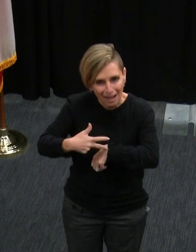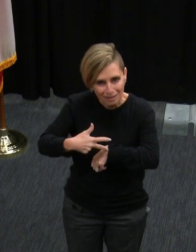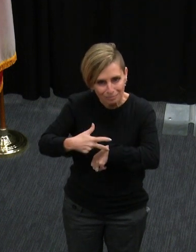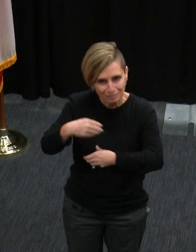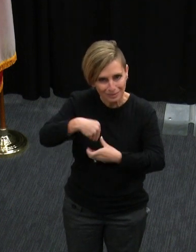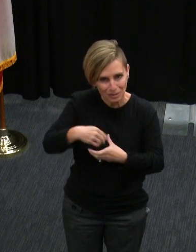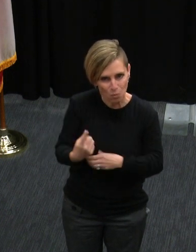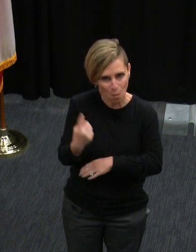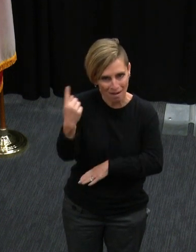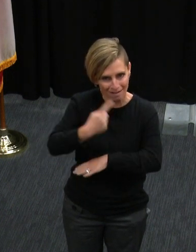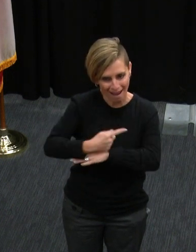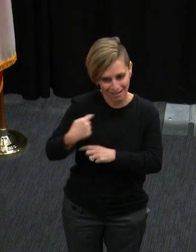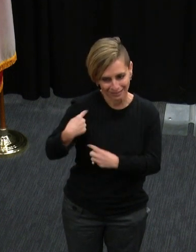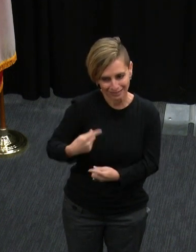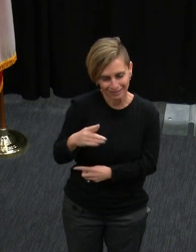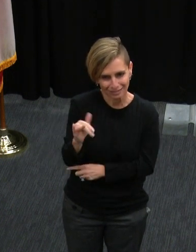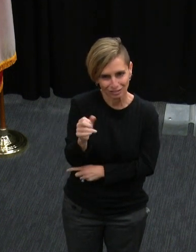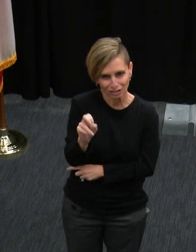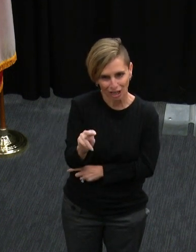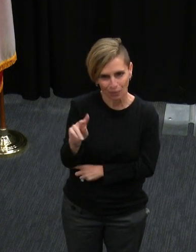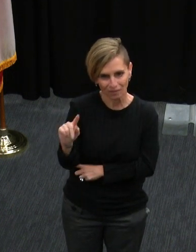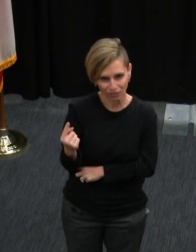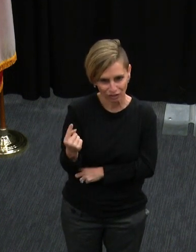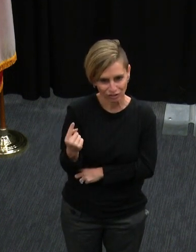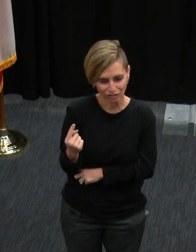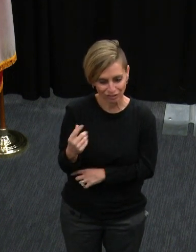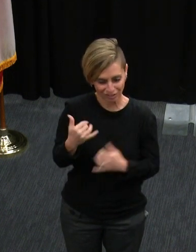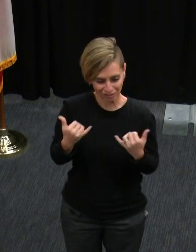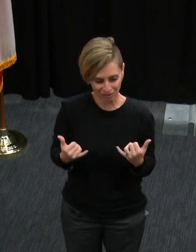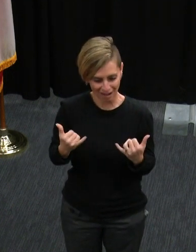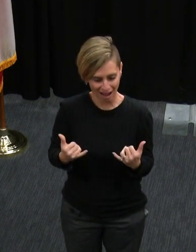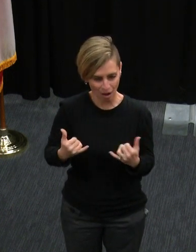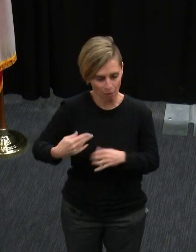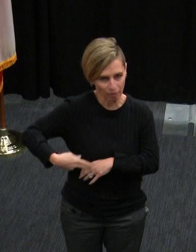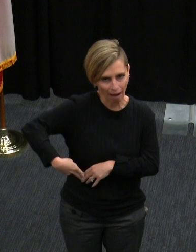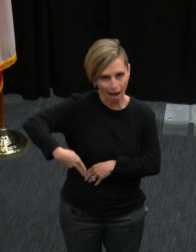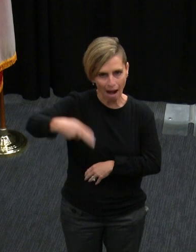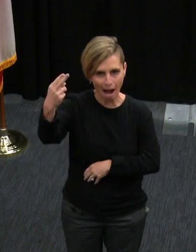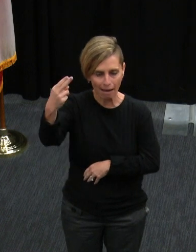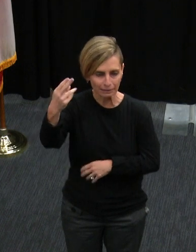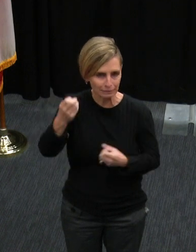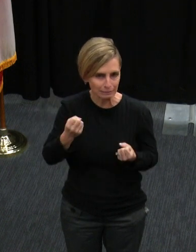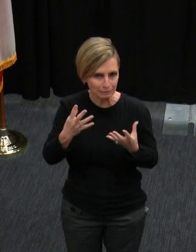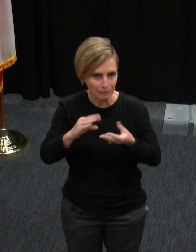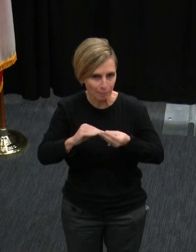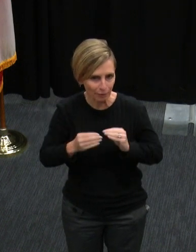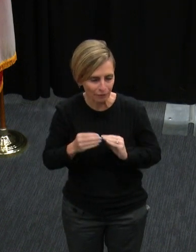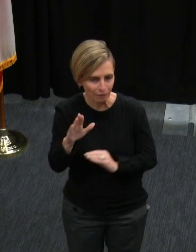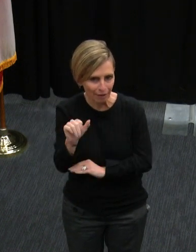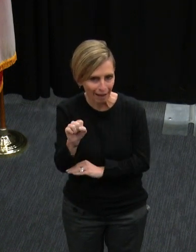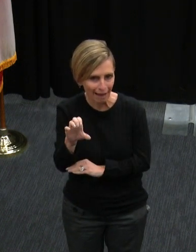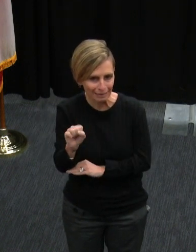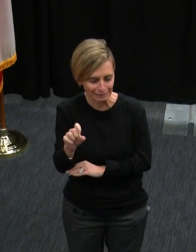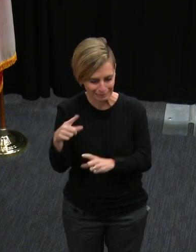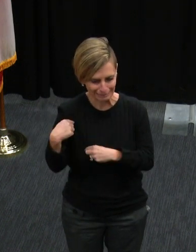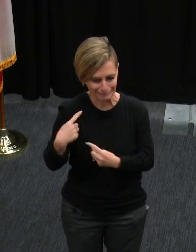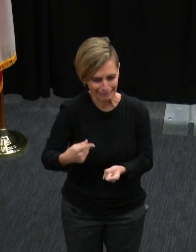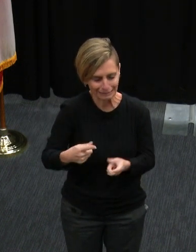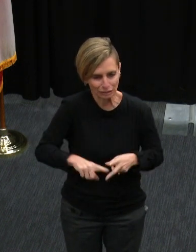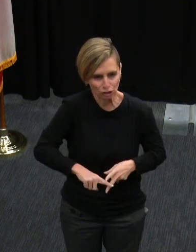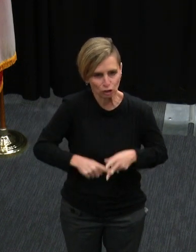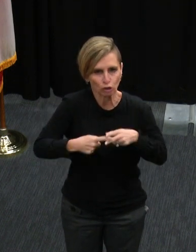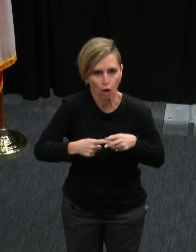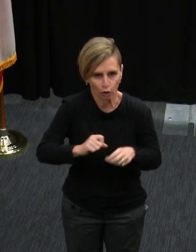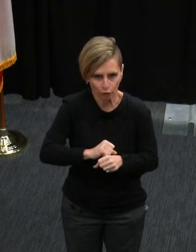January 1st. So we are by far seeing the highest number of cases that we have seen since the start of this pandemic.